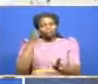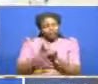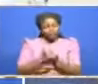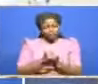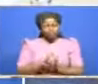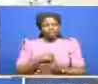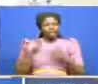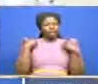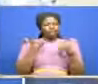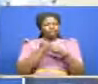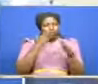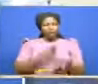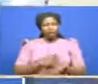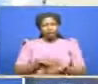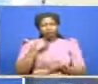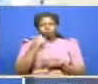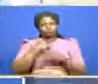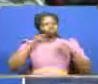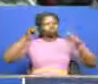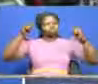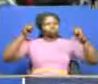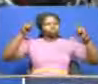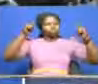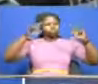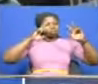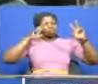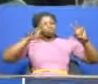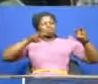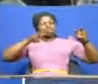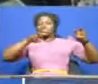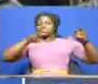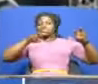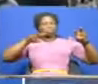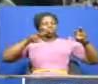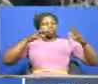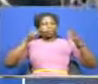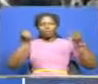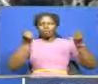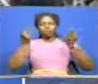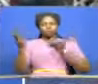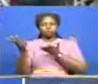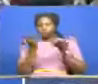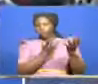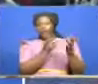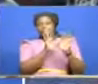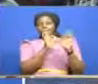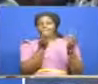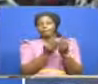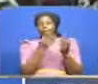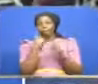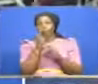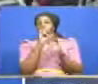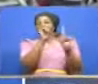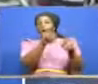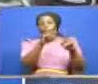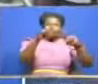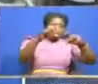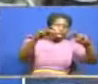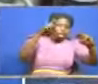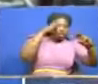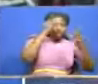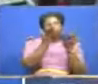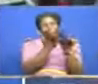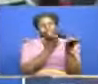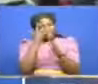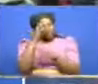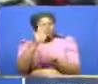work as helpless patients watched. This car here brought a family that had come to seek services for their sick kin